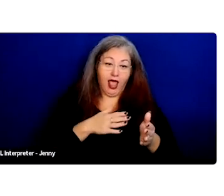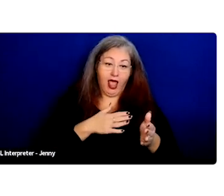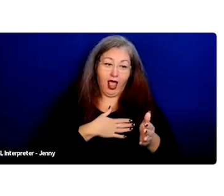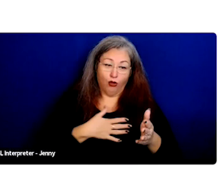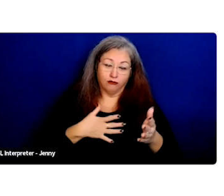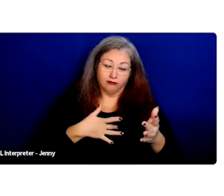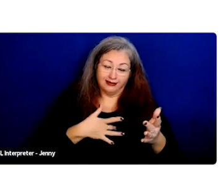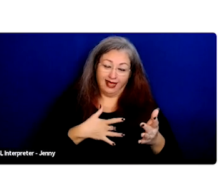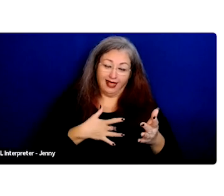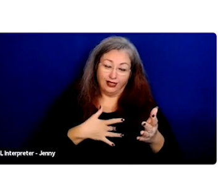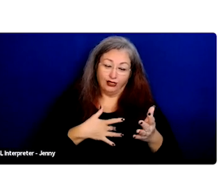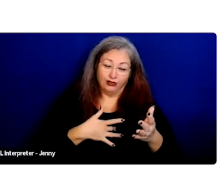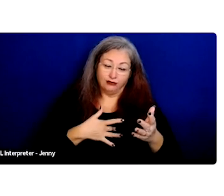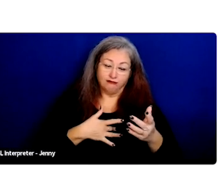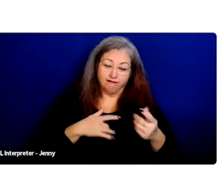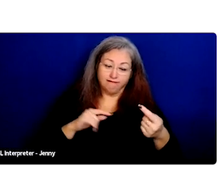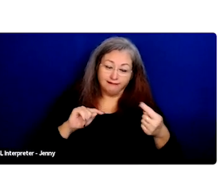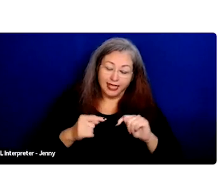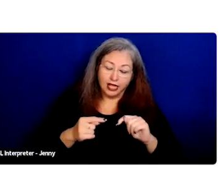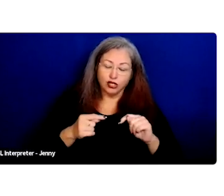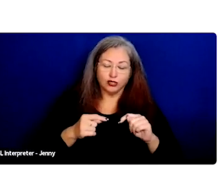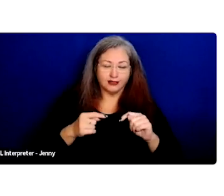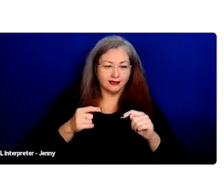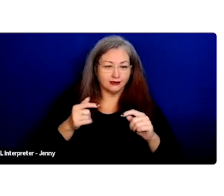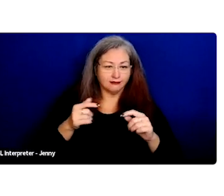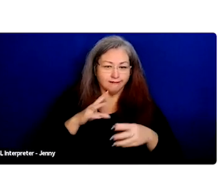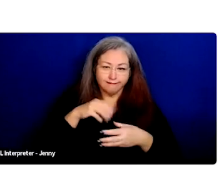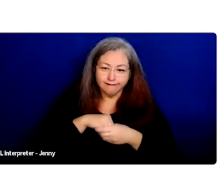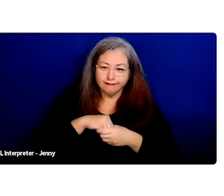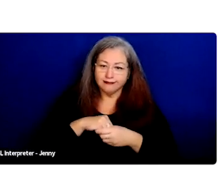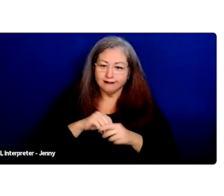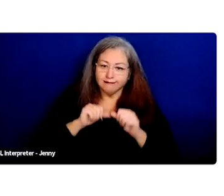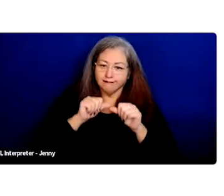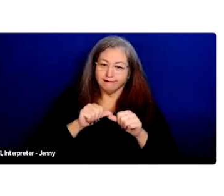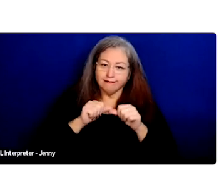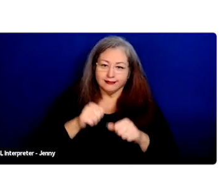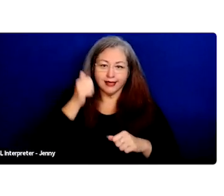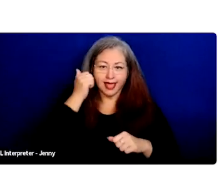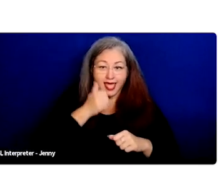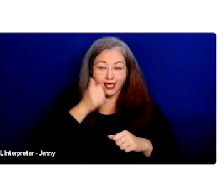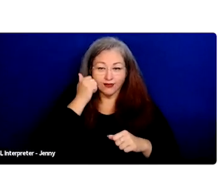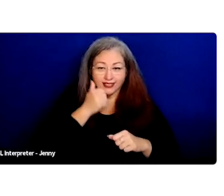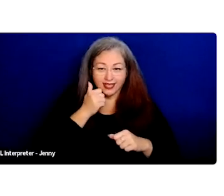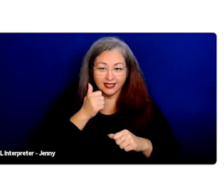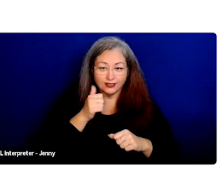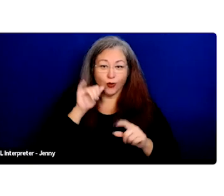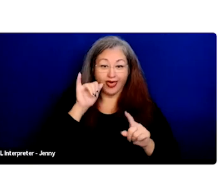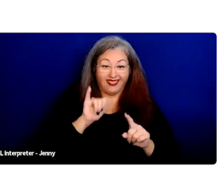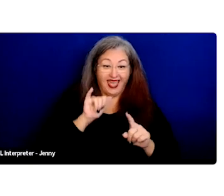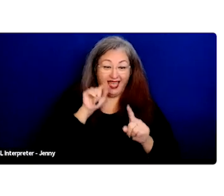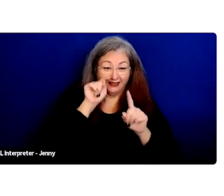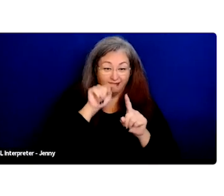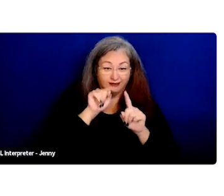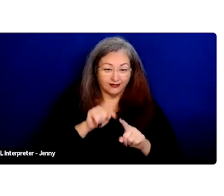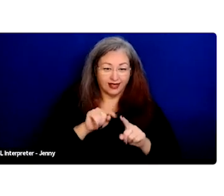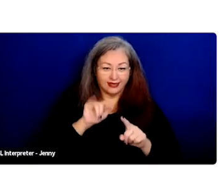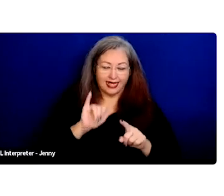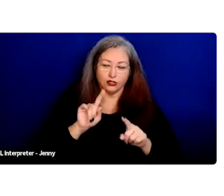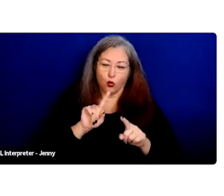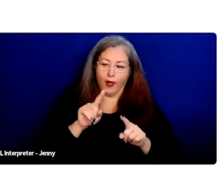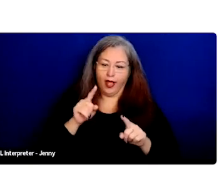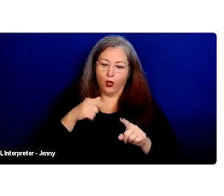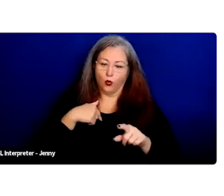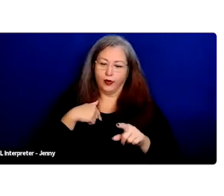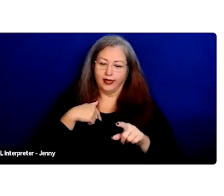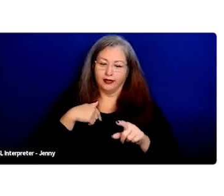with us every day. And those tender parts of us are the entry points, are the portals that we